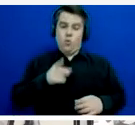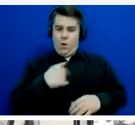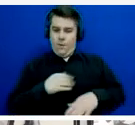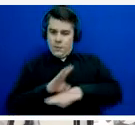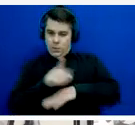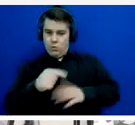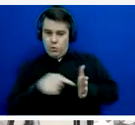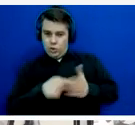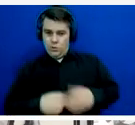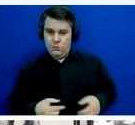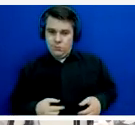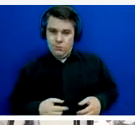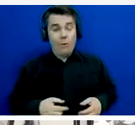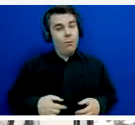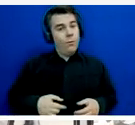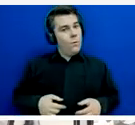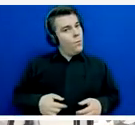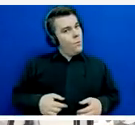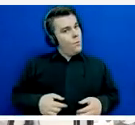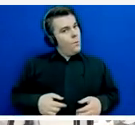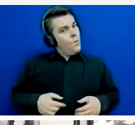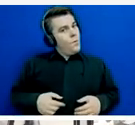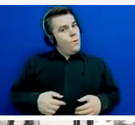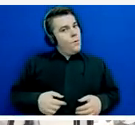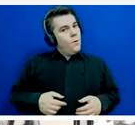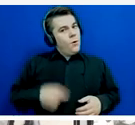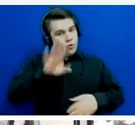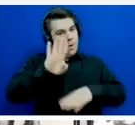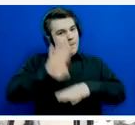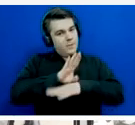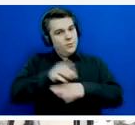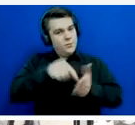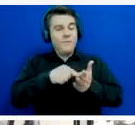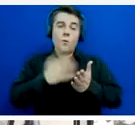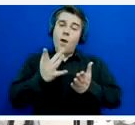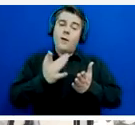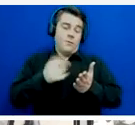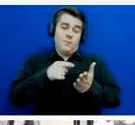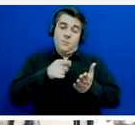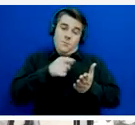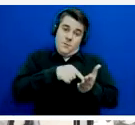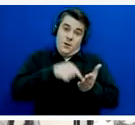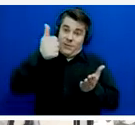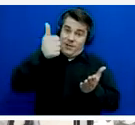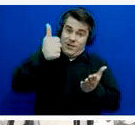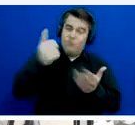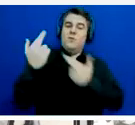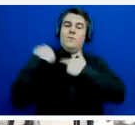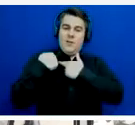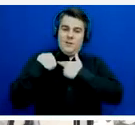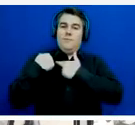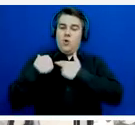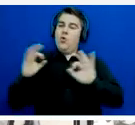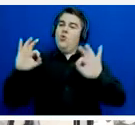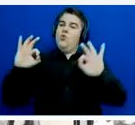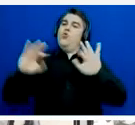deserve. Ooh, ouch. Because we really are responsible, and we do reap what we sow.